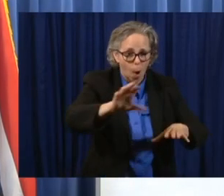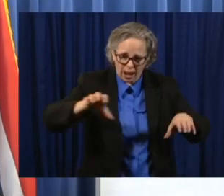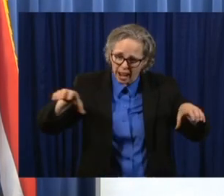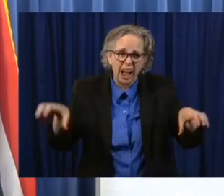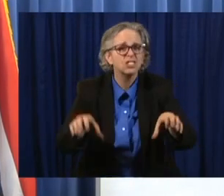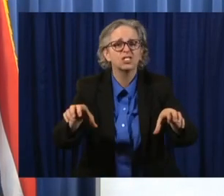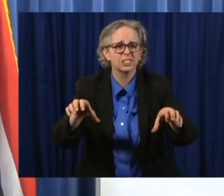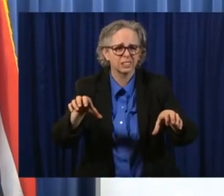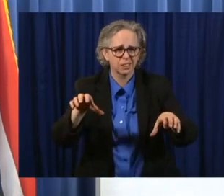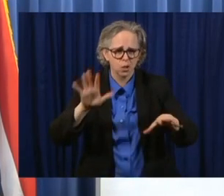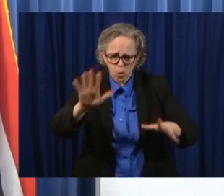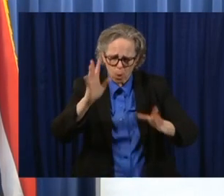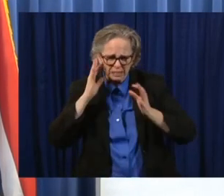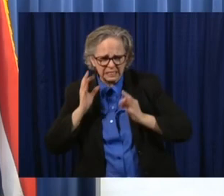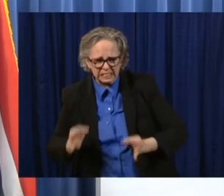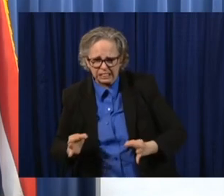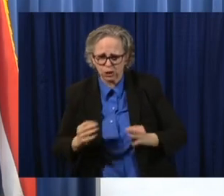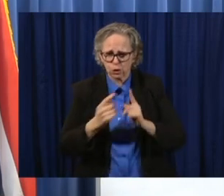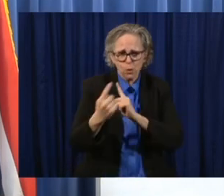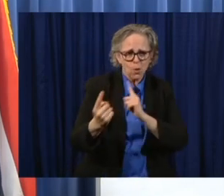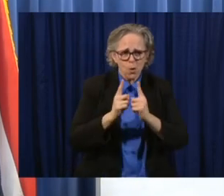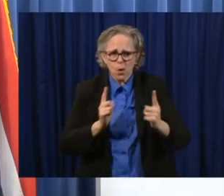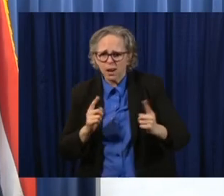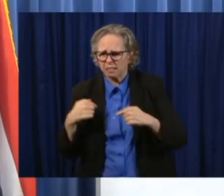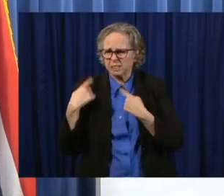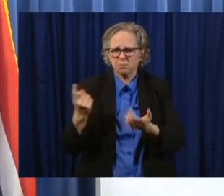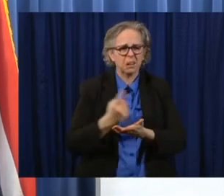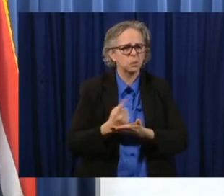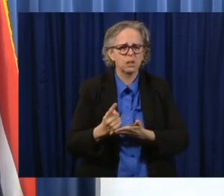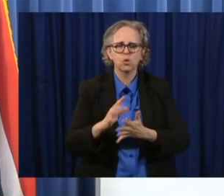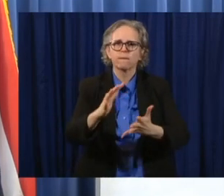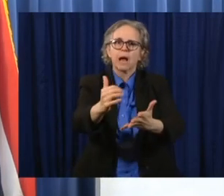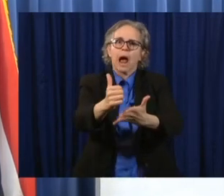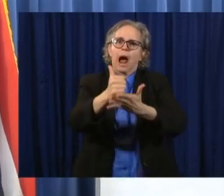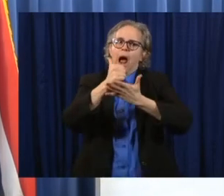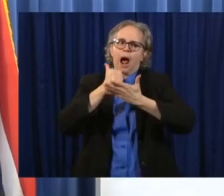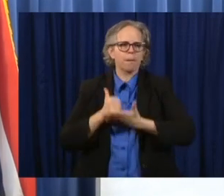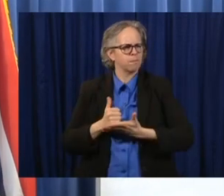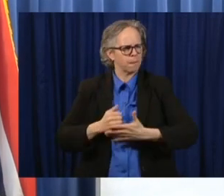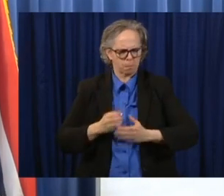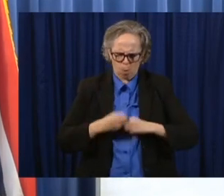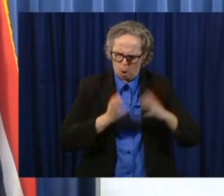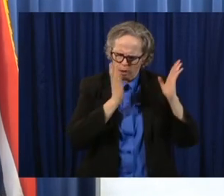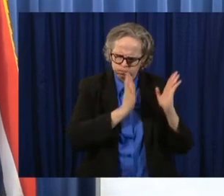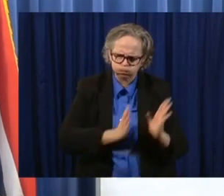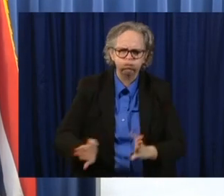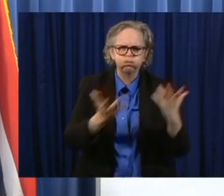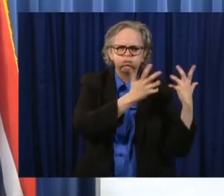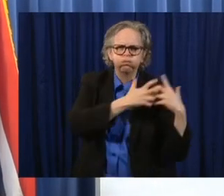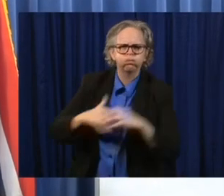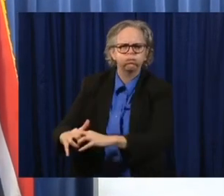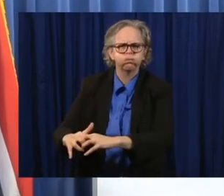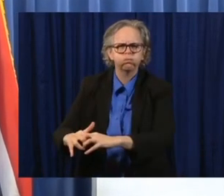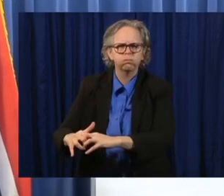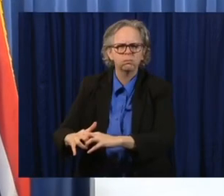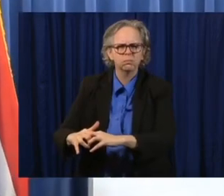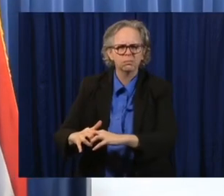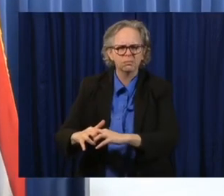weeks. You have gotten us to where we are today. You have done this the Ohio